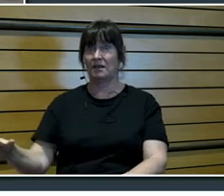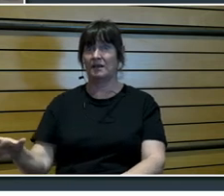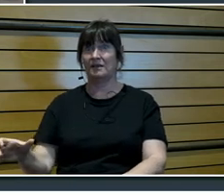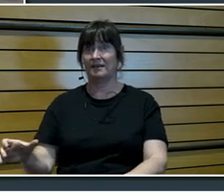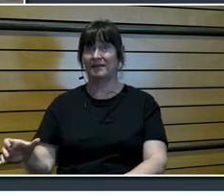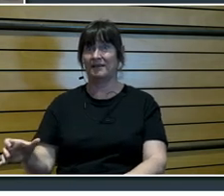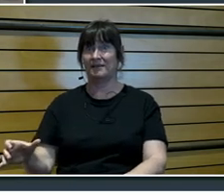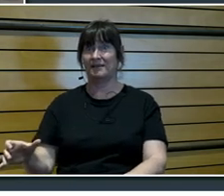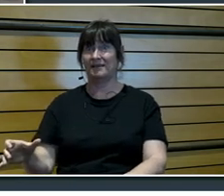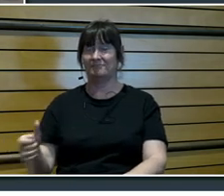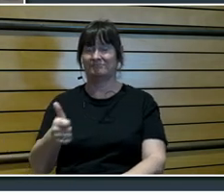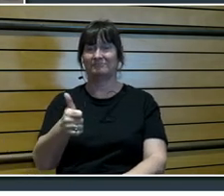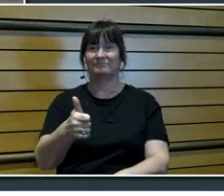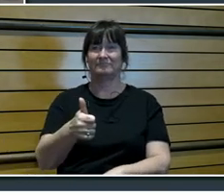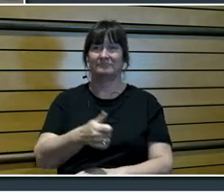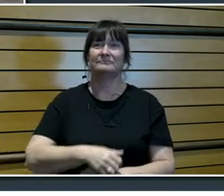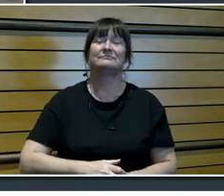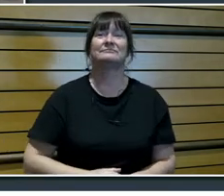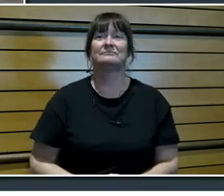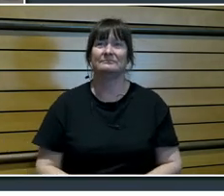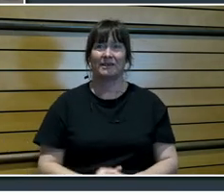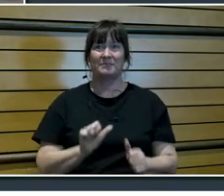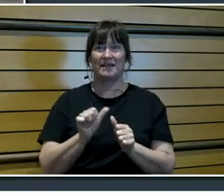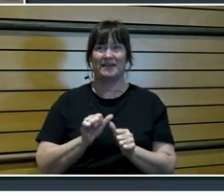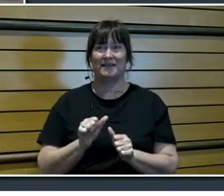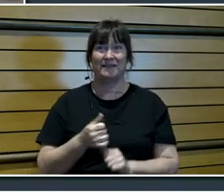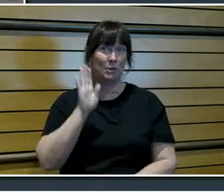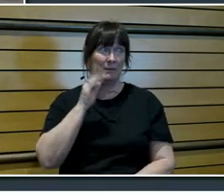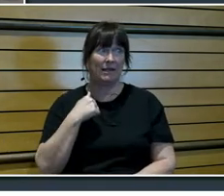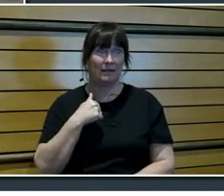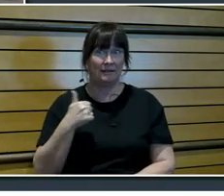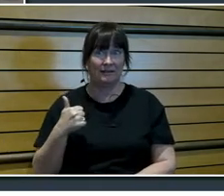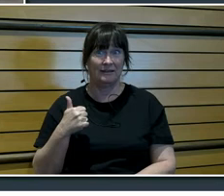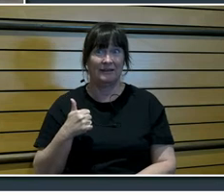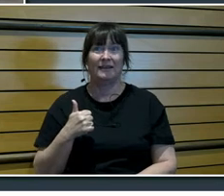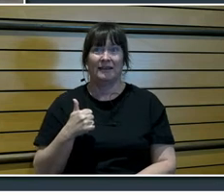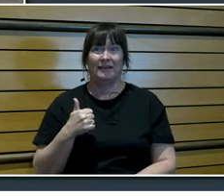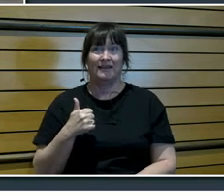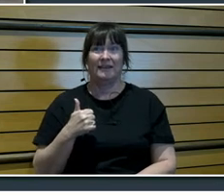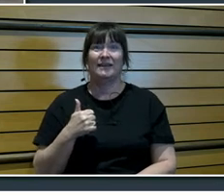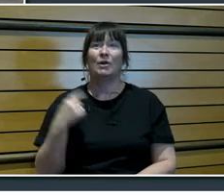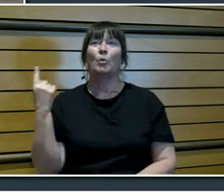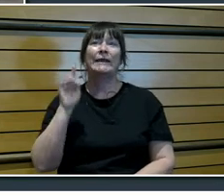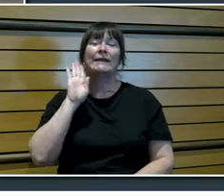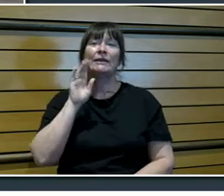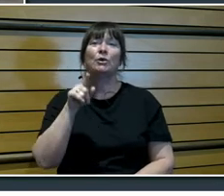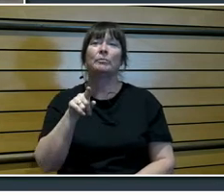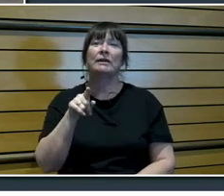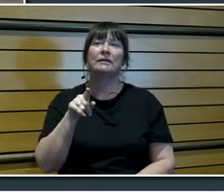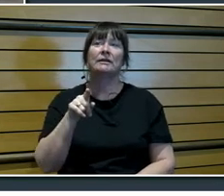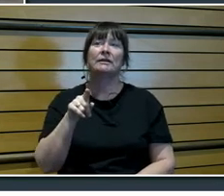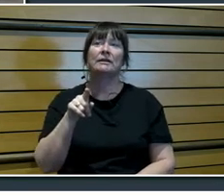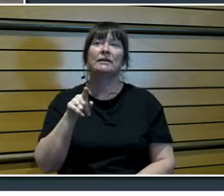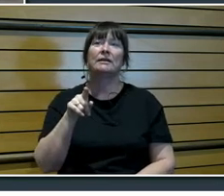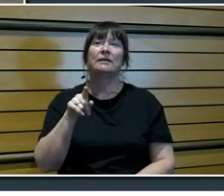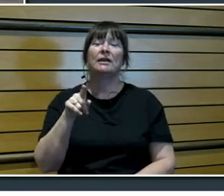move. Yeah. Is that better? Can you hear me? A little bit. We can hear you. It might be difficult